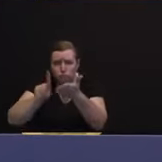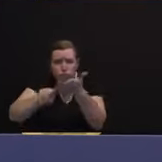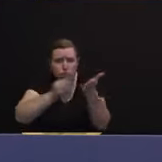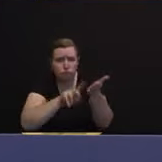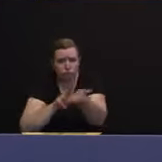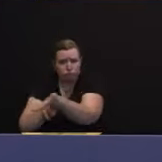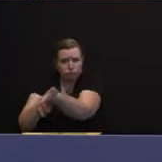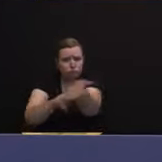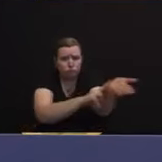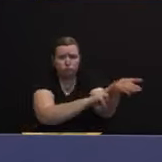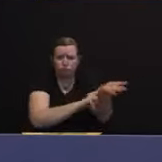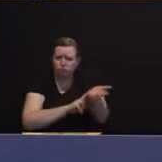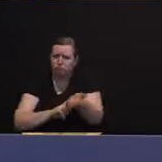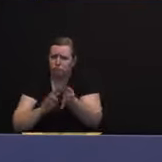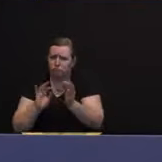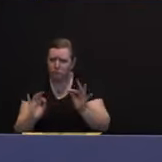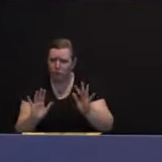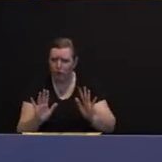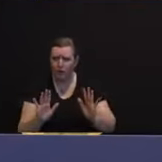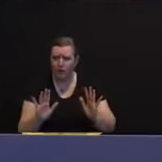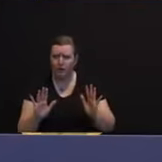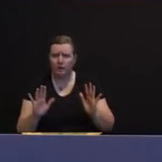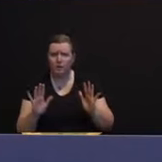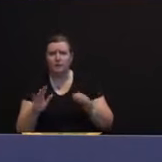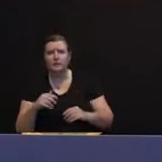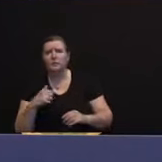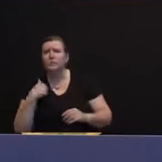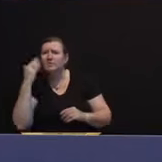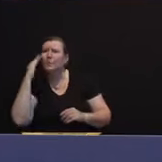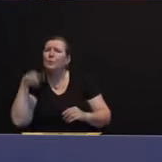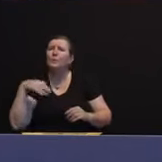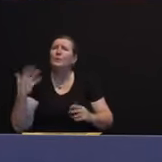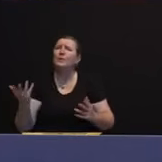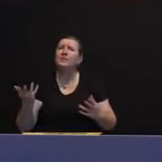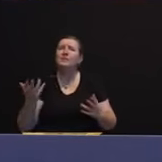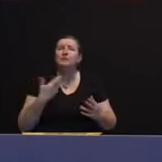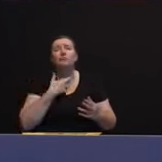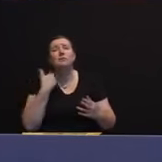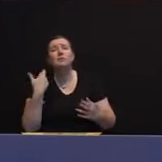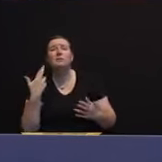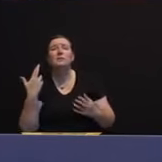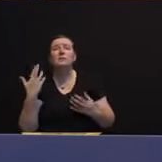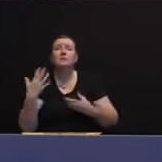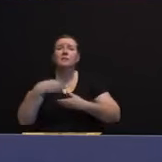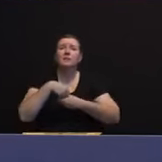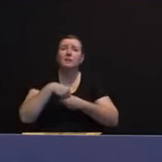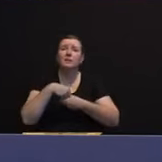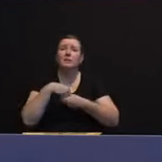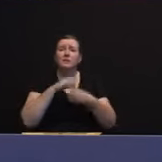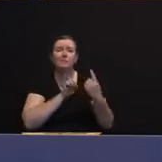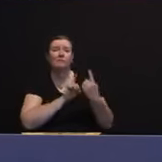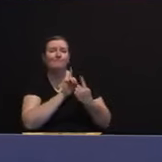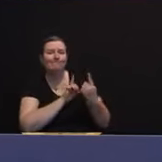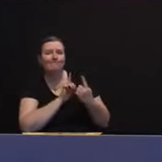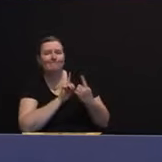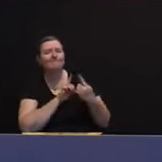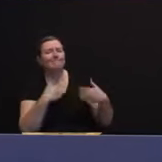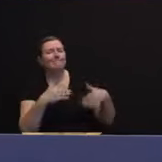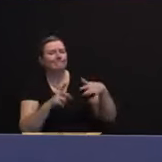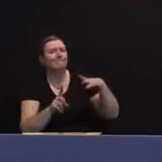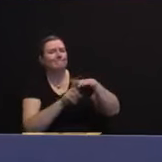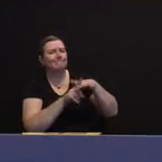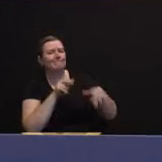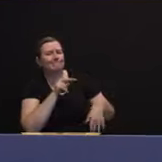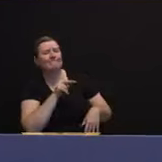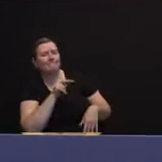the overwhelming richness associated with in-person education. I should update that, by the way. It's moved a couple